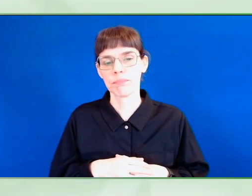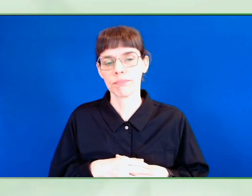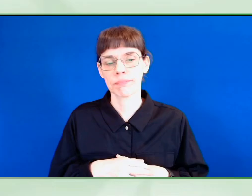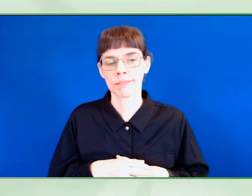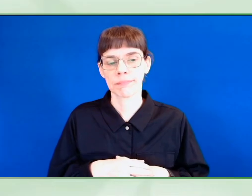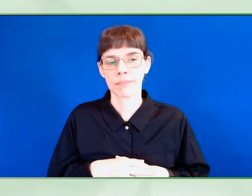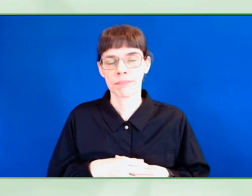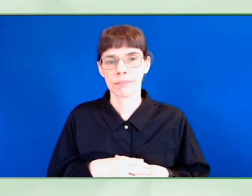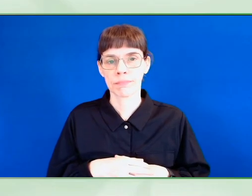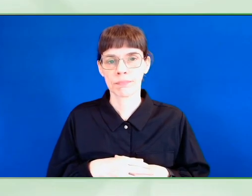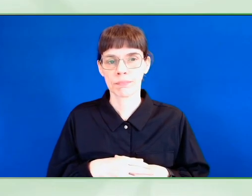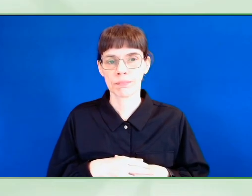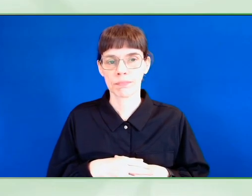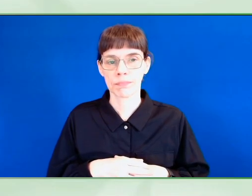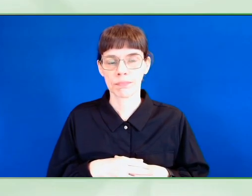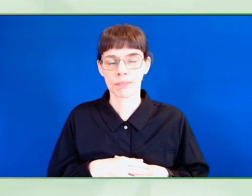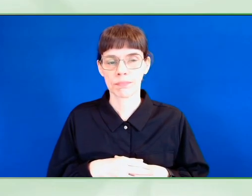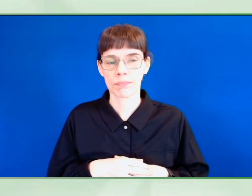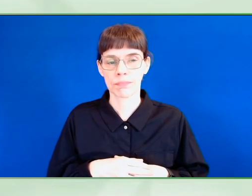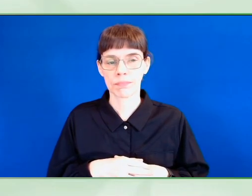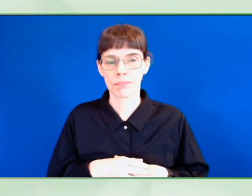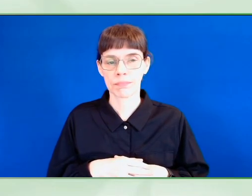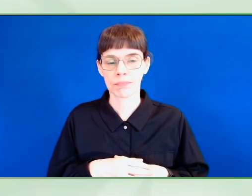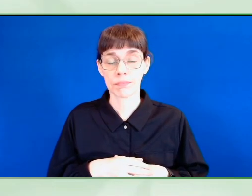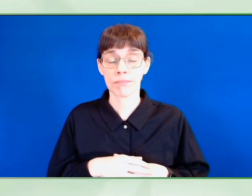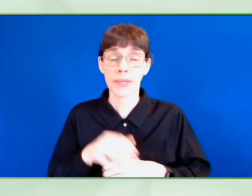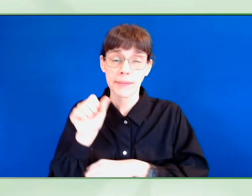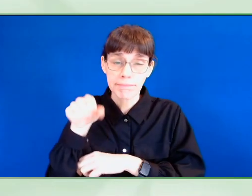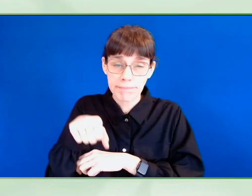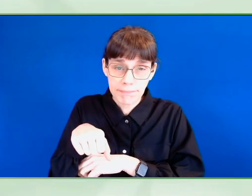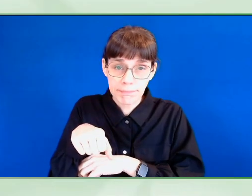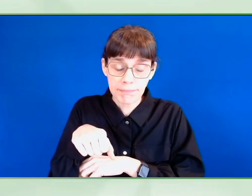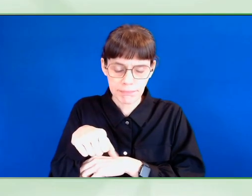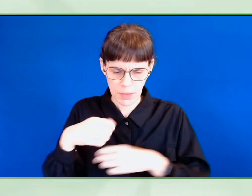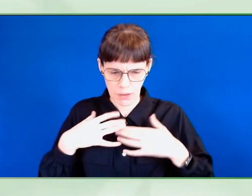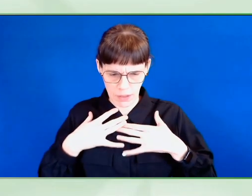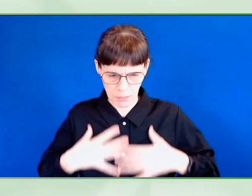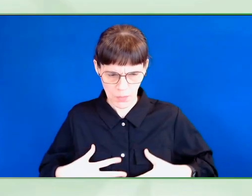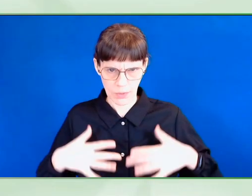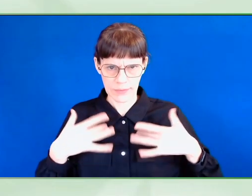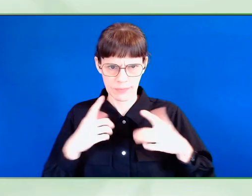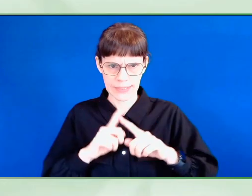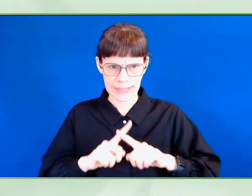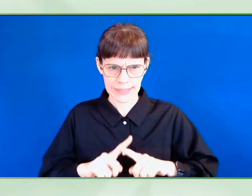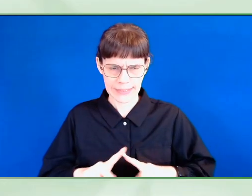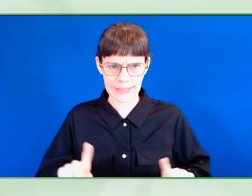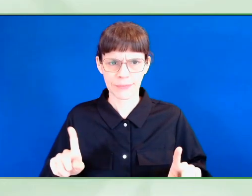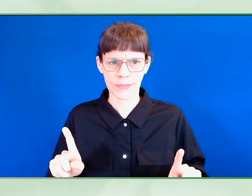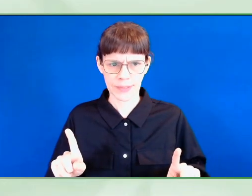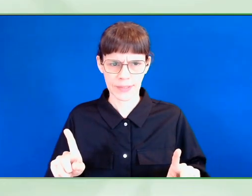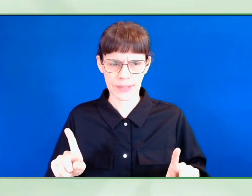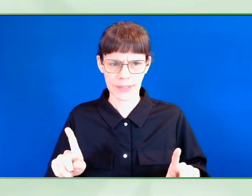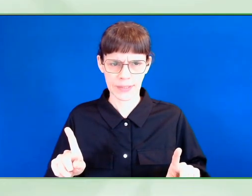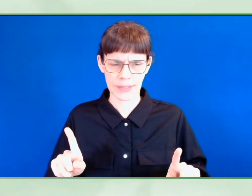Anything feel different in the body as you are here? If your hands are on thighs, you're going to hug those elbows tightly